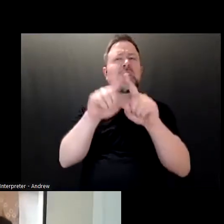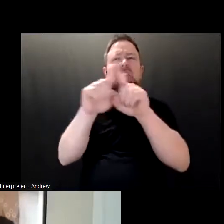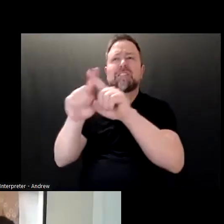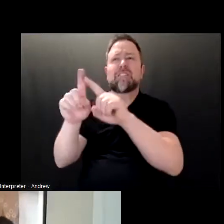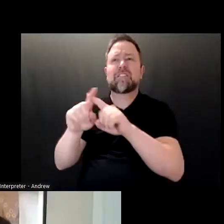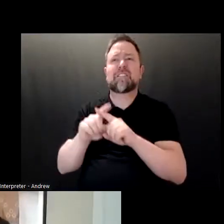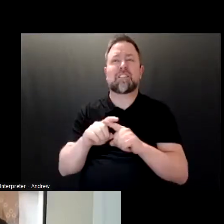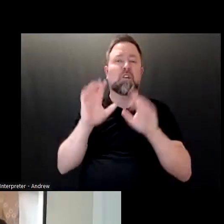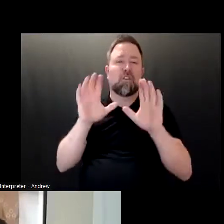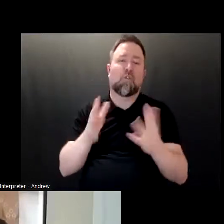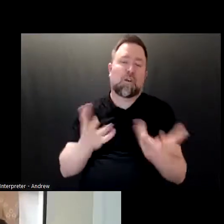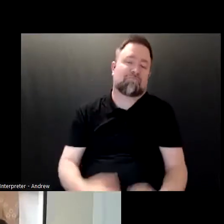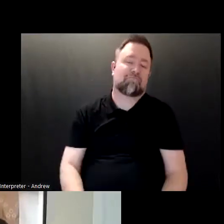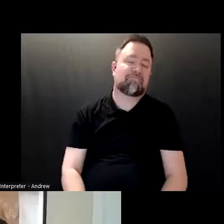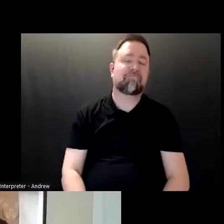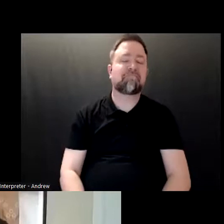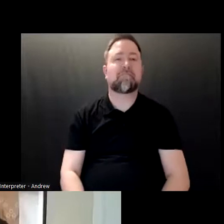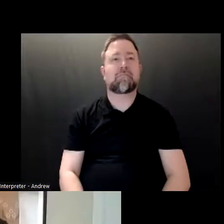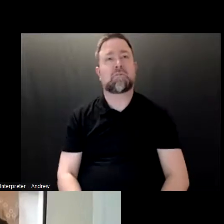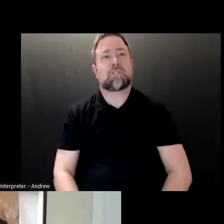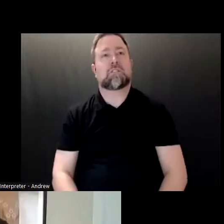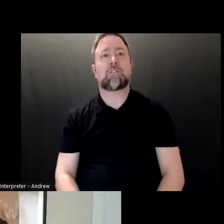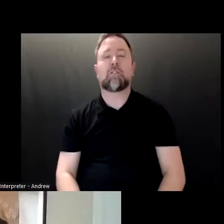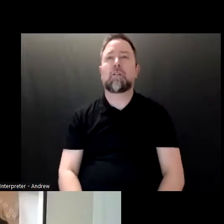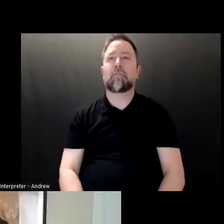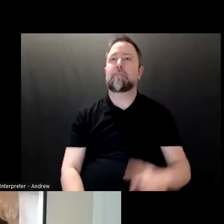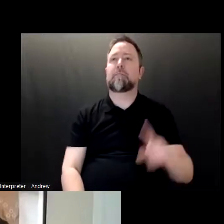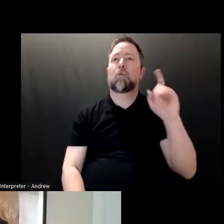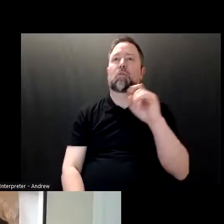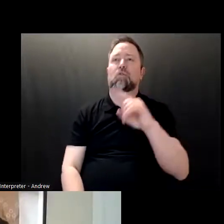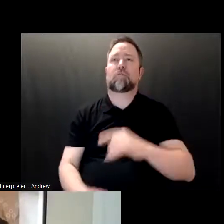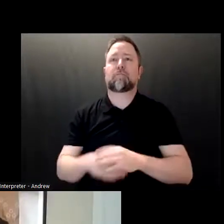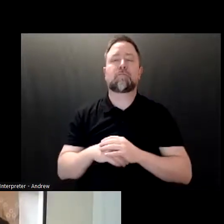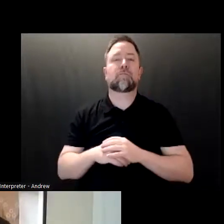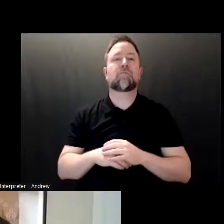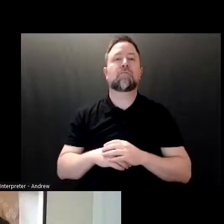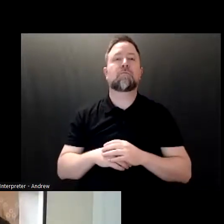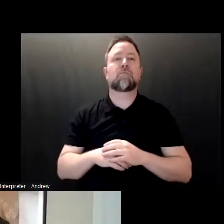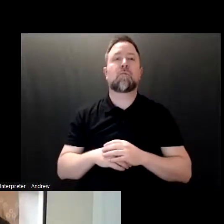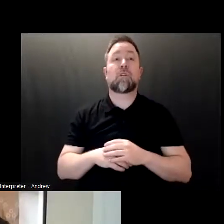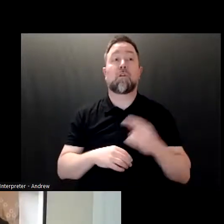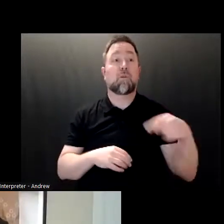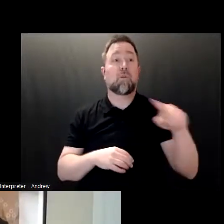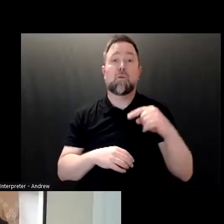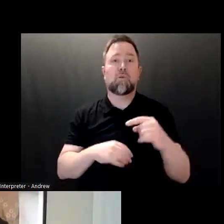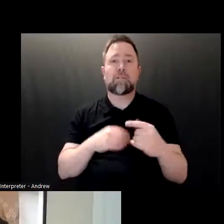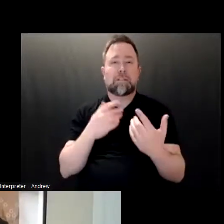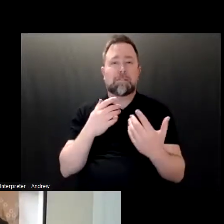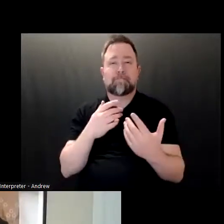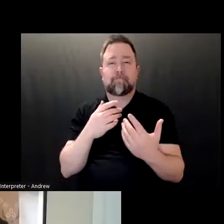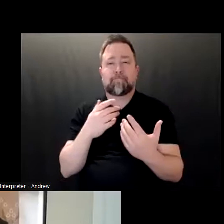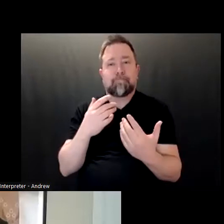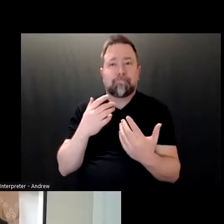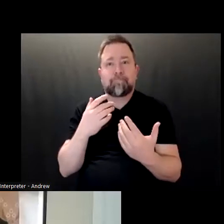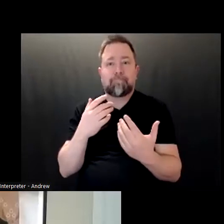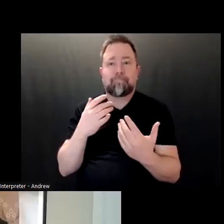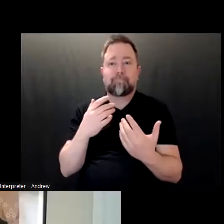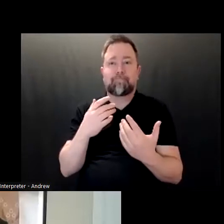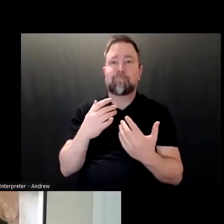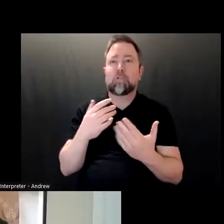we are putting on this year. We have also started to ramp up our work with